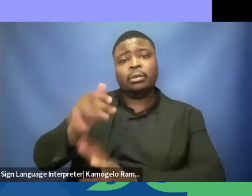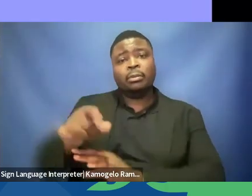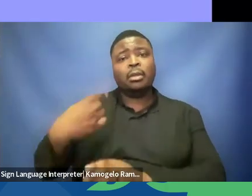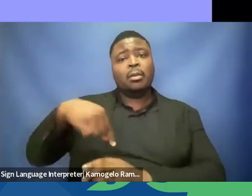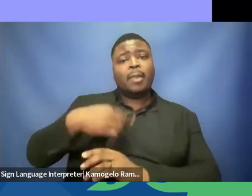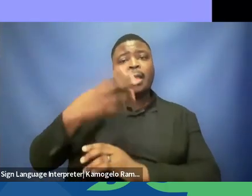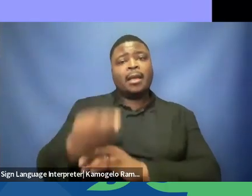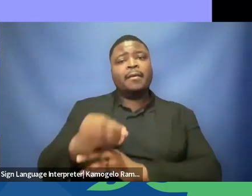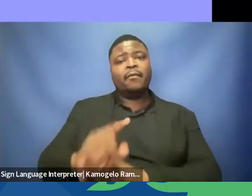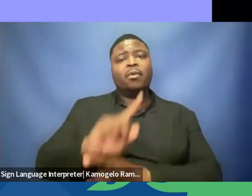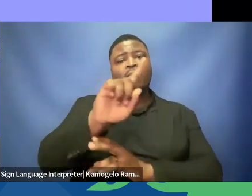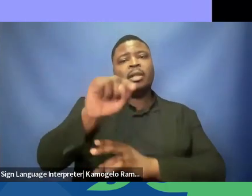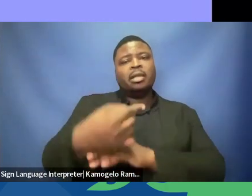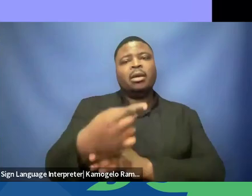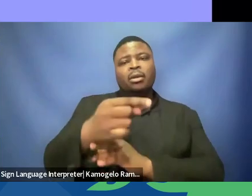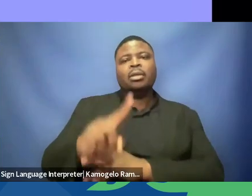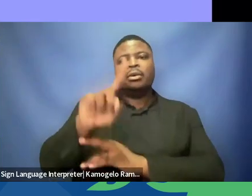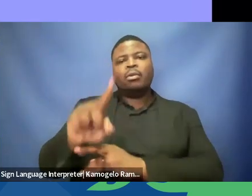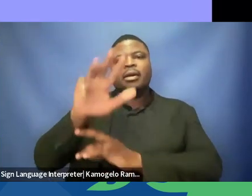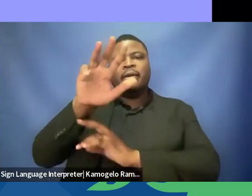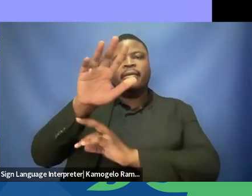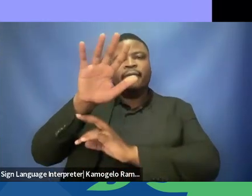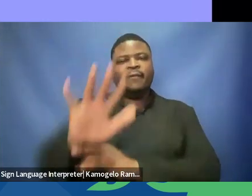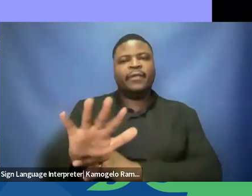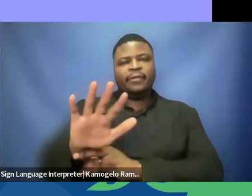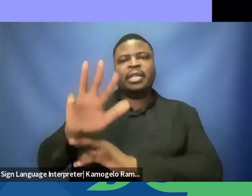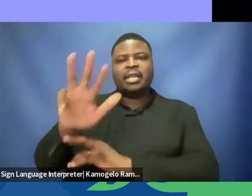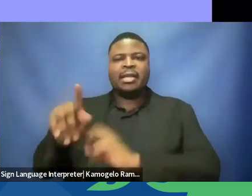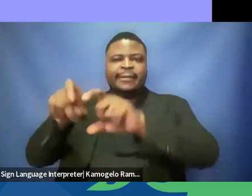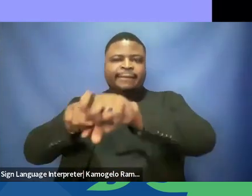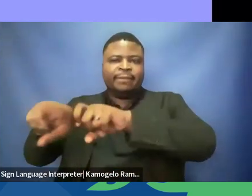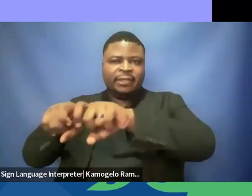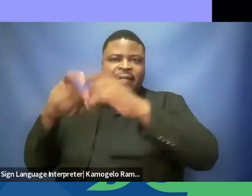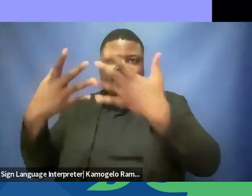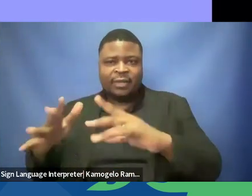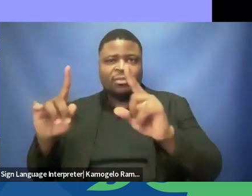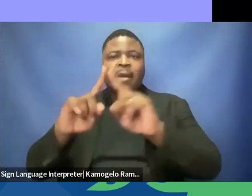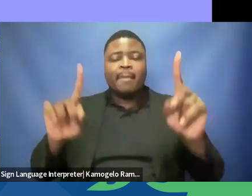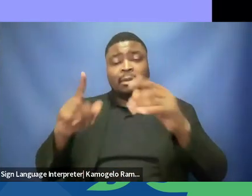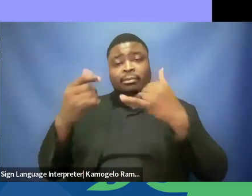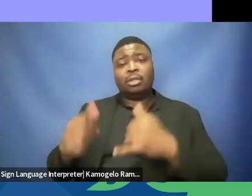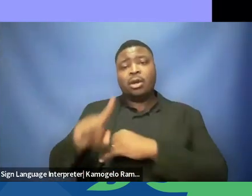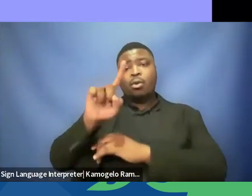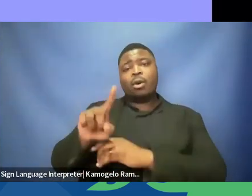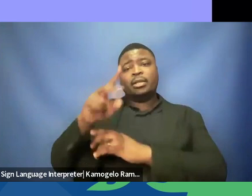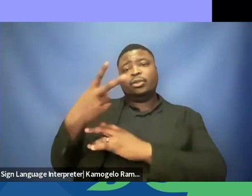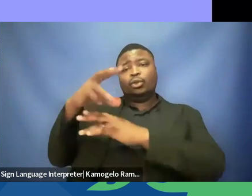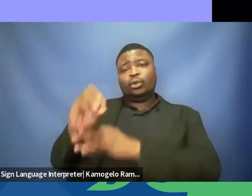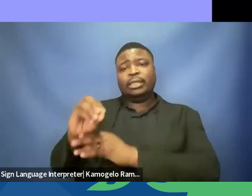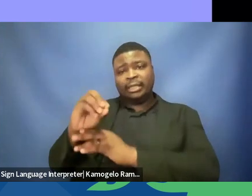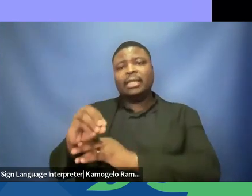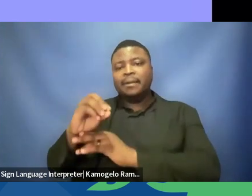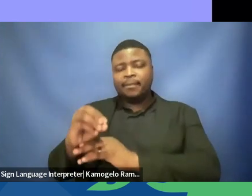1,159 clients that were tested, and 120 of them were put on PrEP. services. And